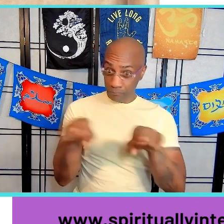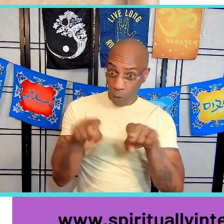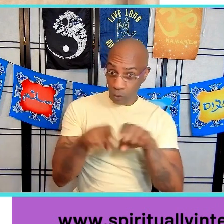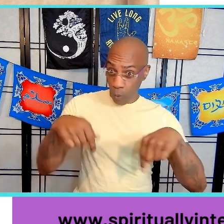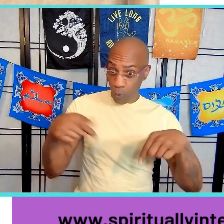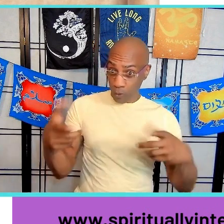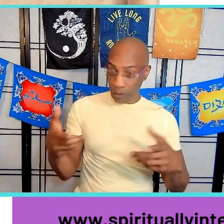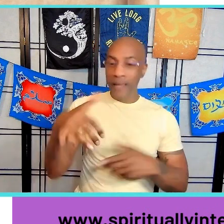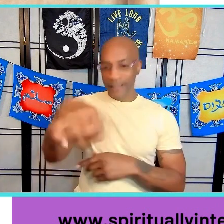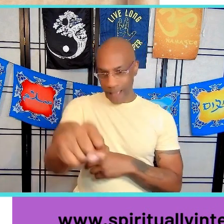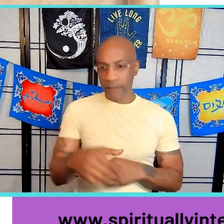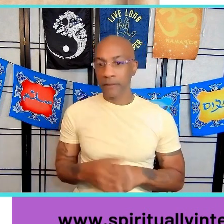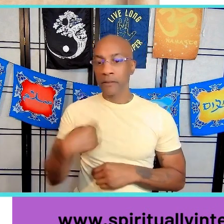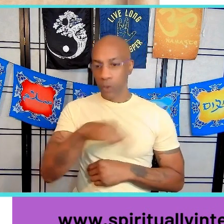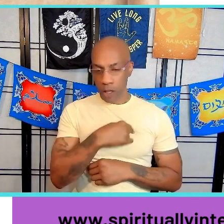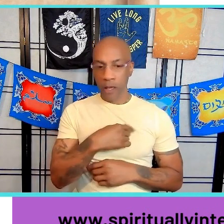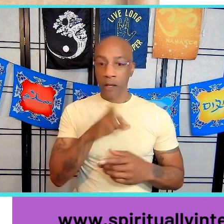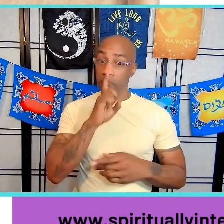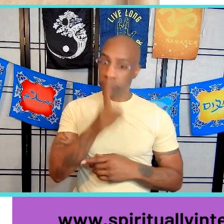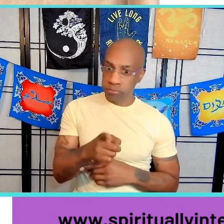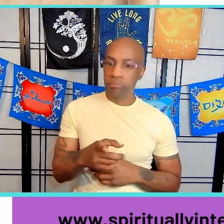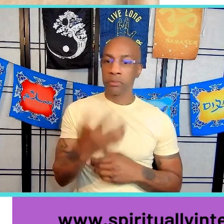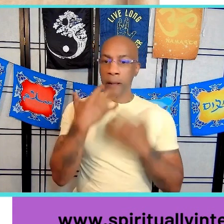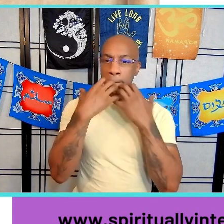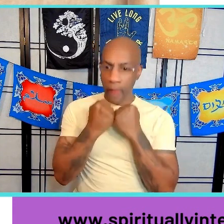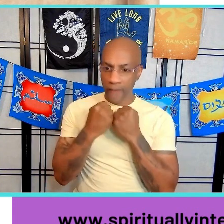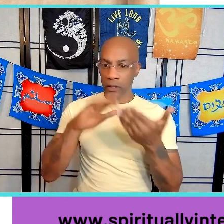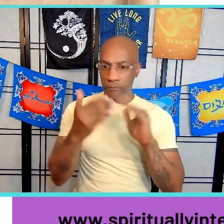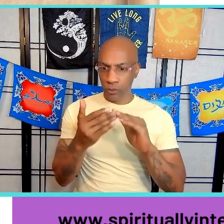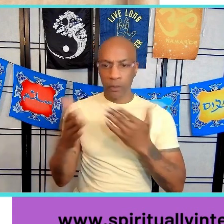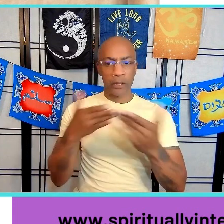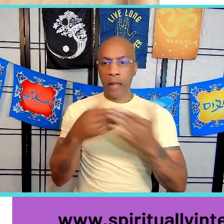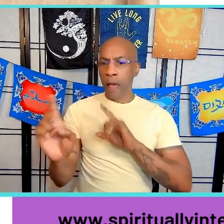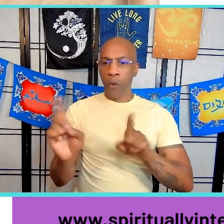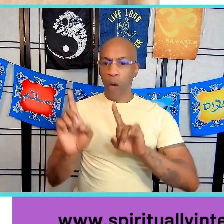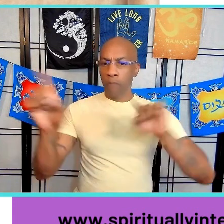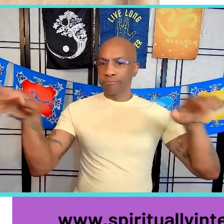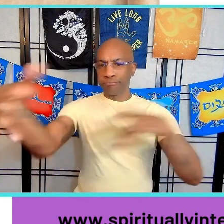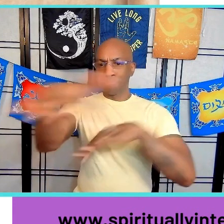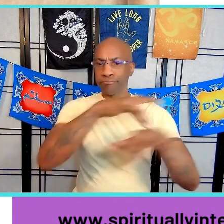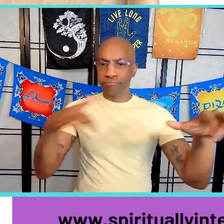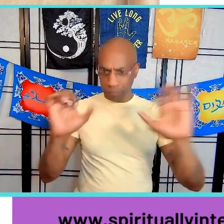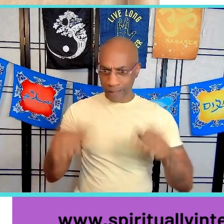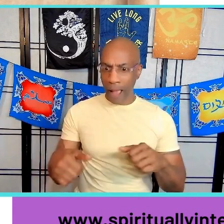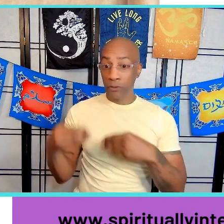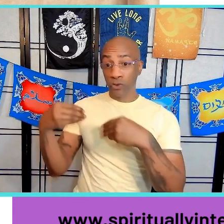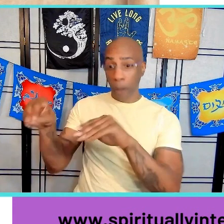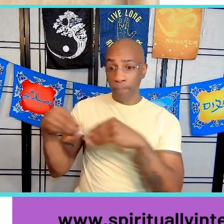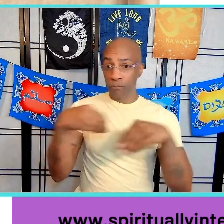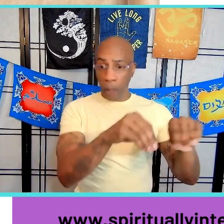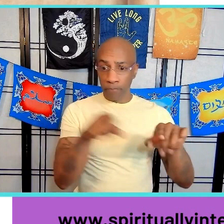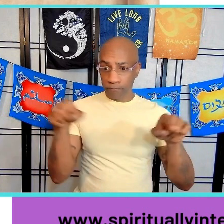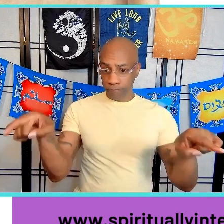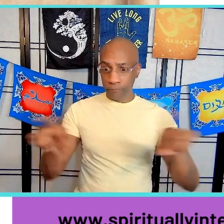is, yes, you can. Just like you can shop at more than one grocery store,